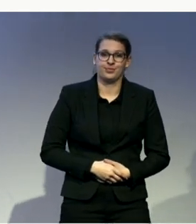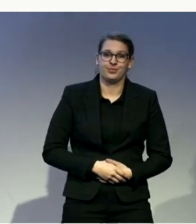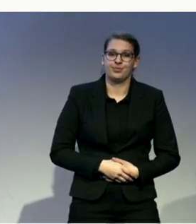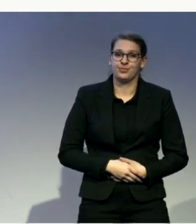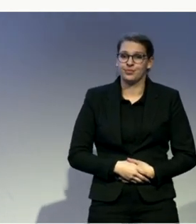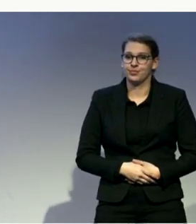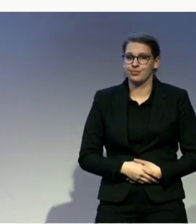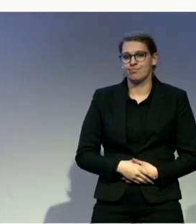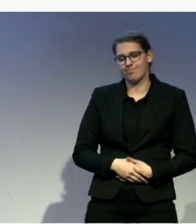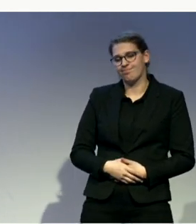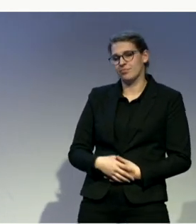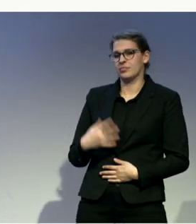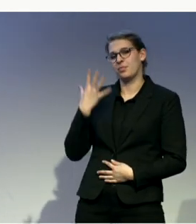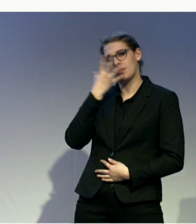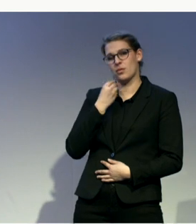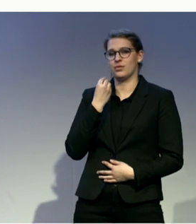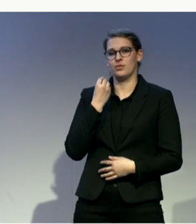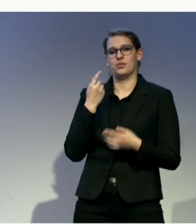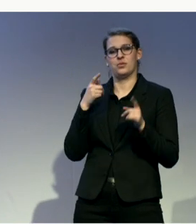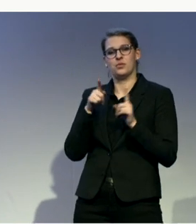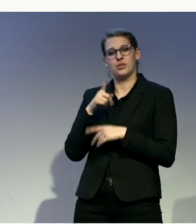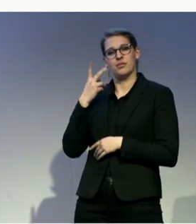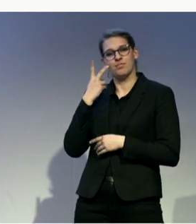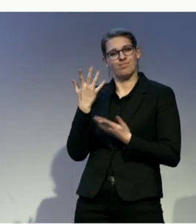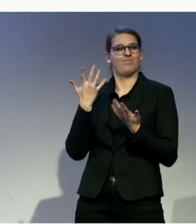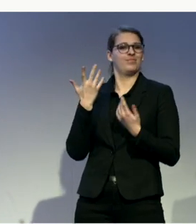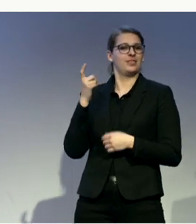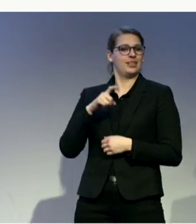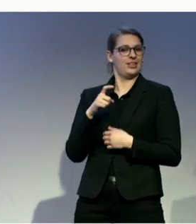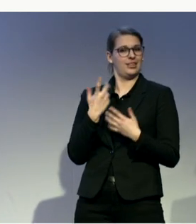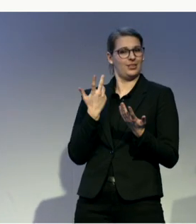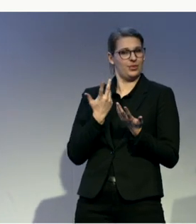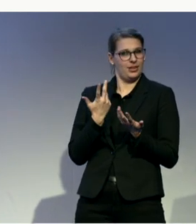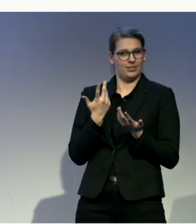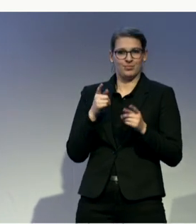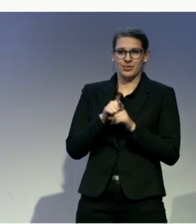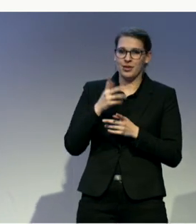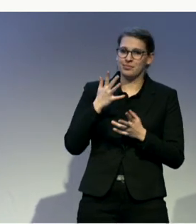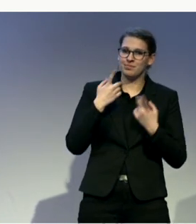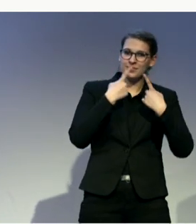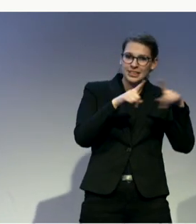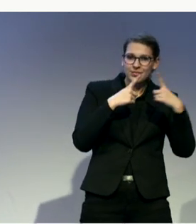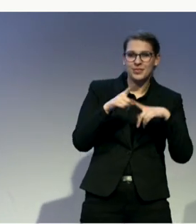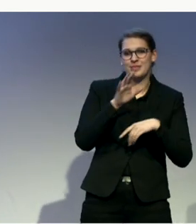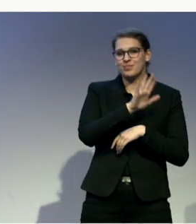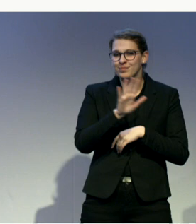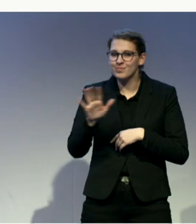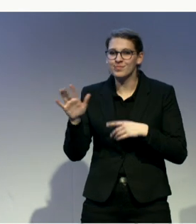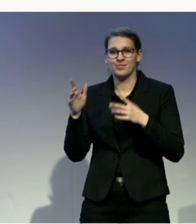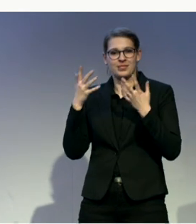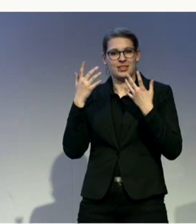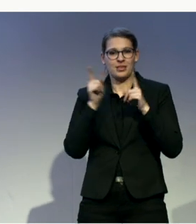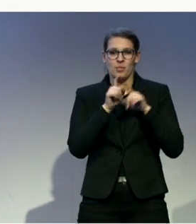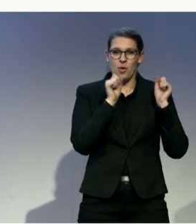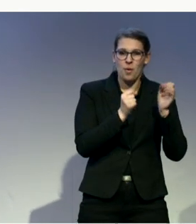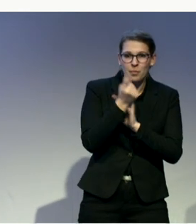need to find a way to identify circles of support that are close to the individual. This